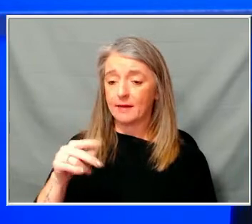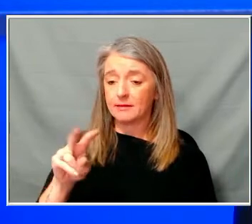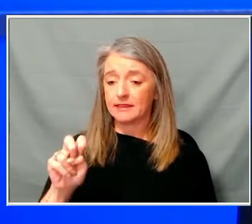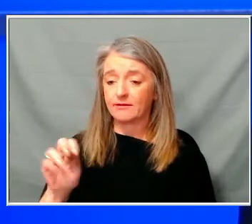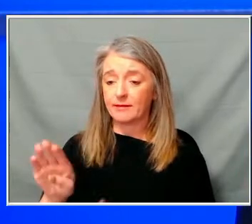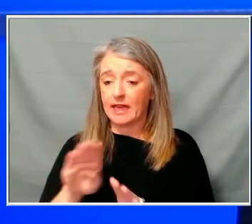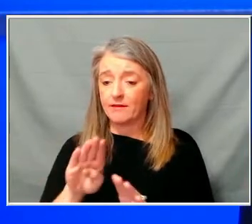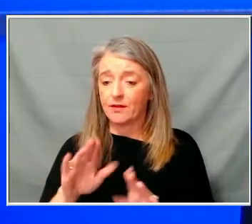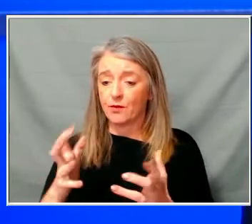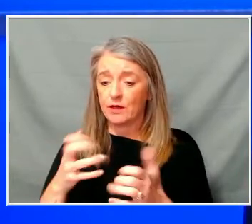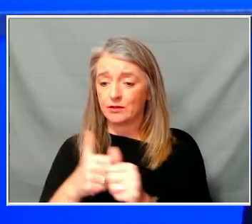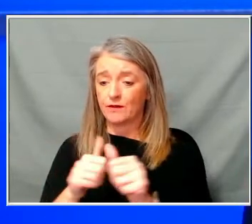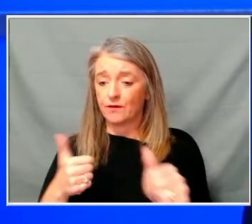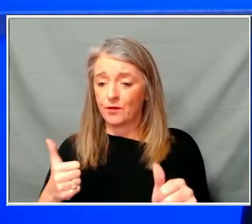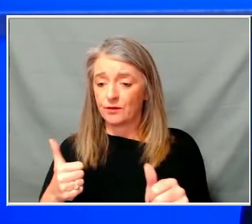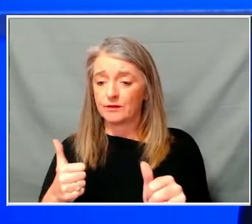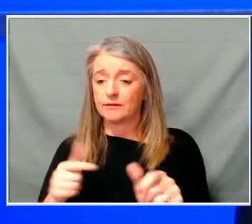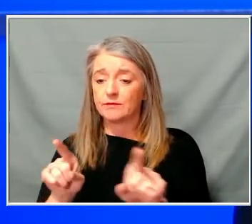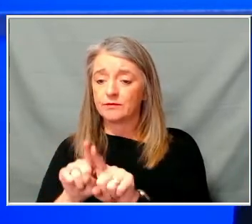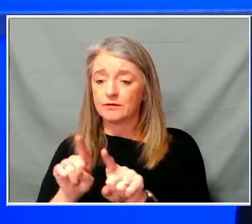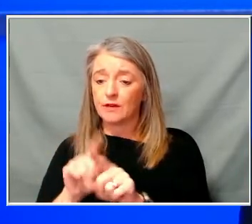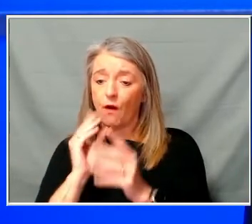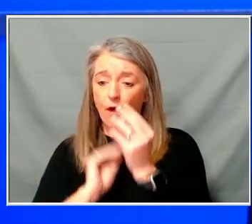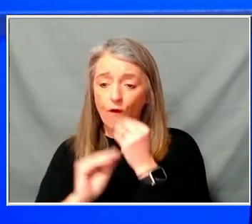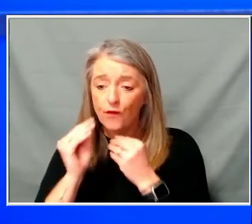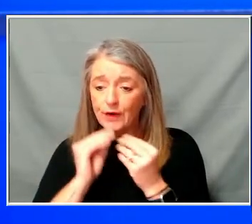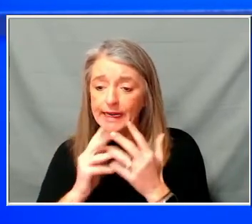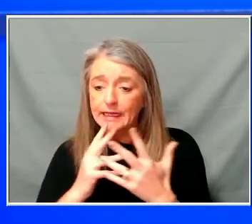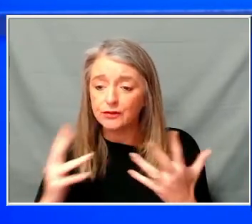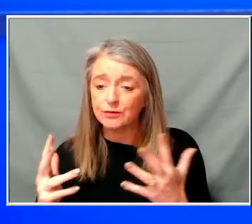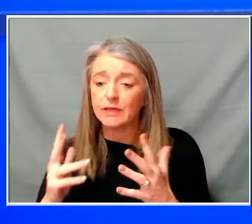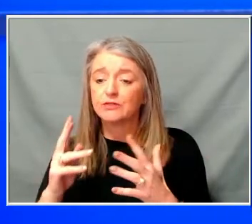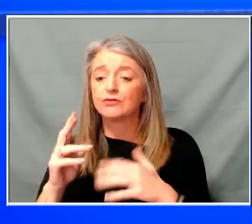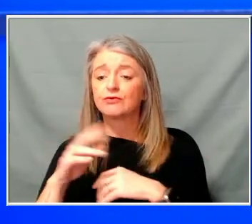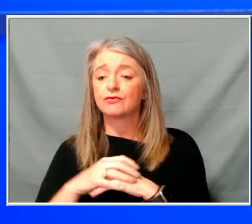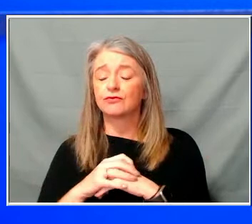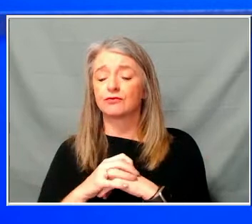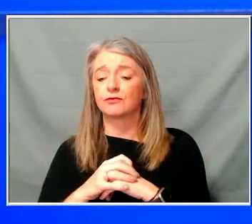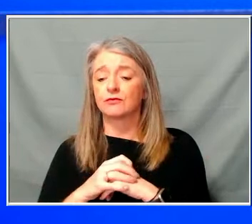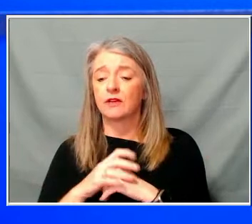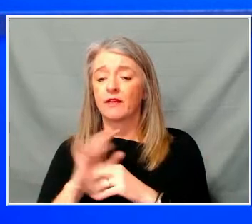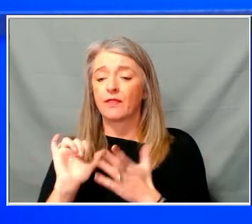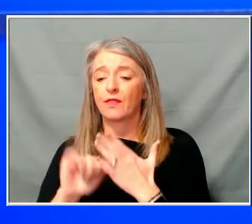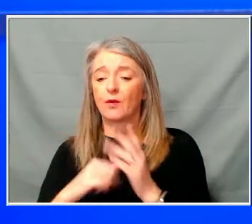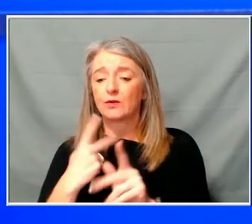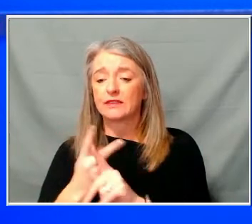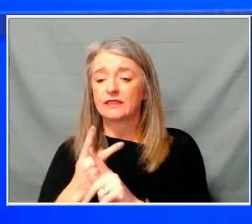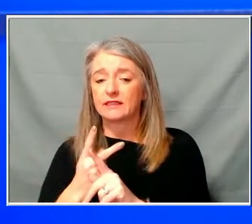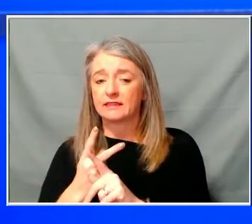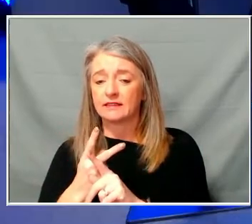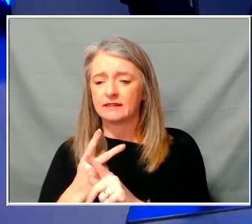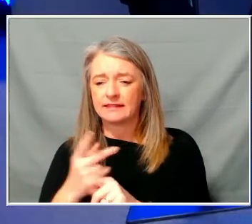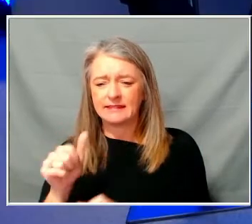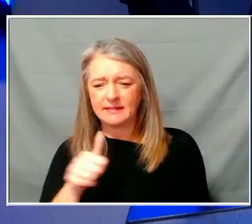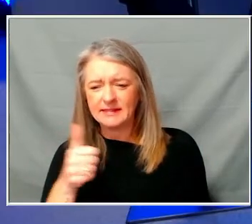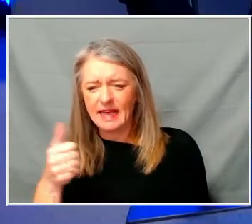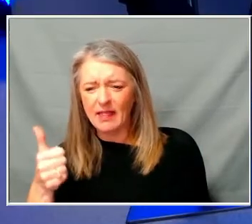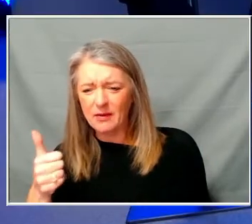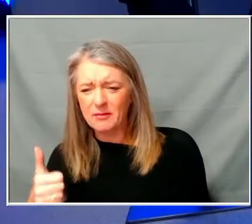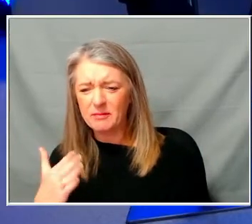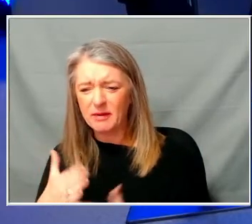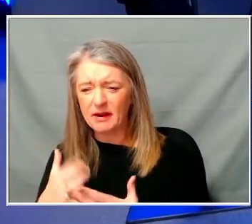and including, like we talked about earlier, with overeating and things like that. So, sorry, what was the second half of the question? I don't